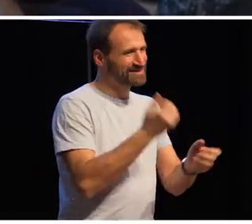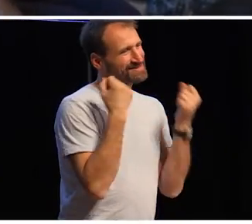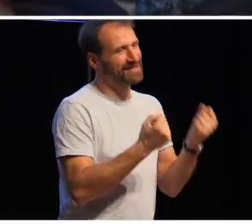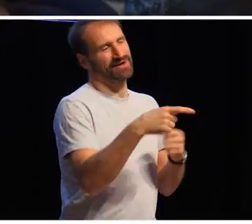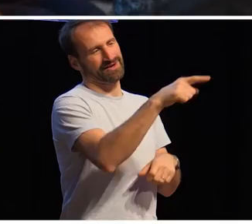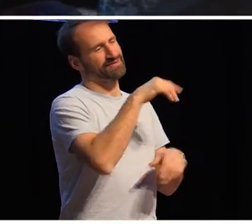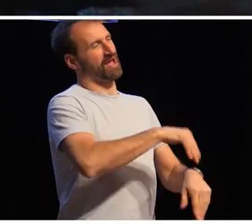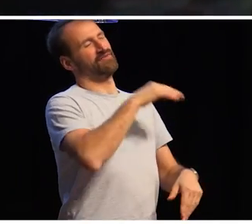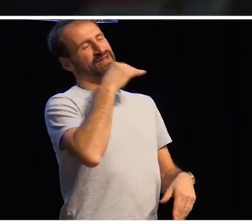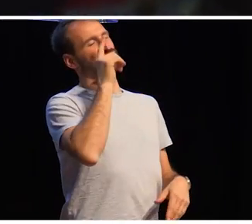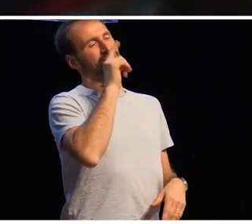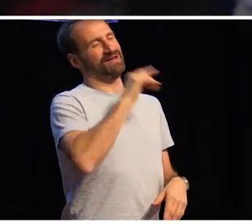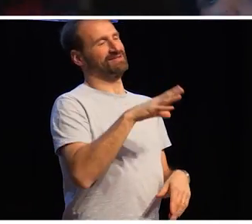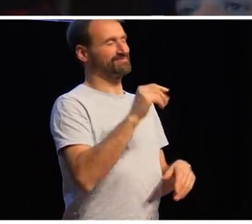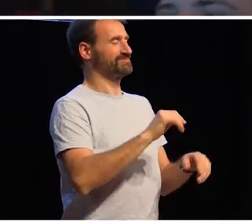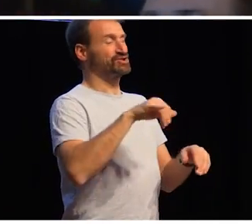so much.